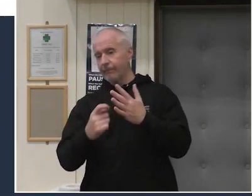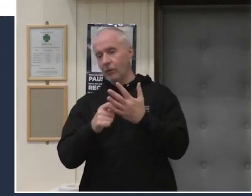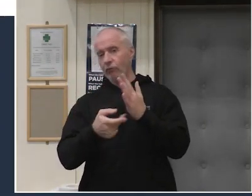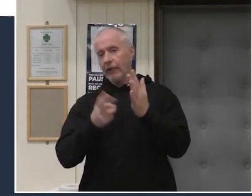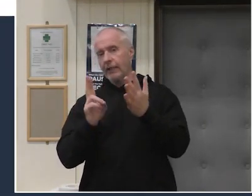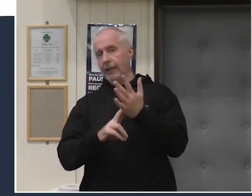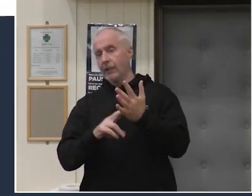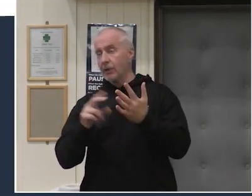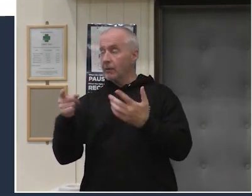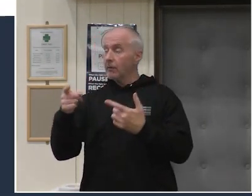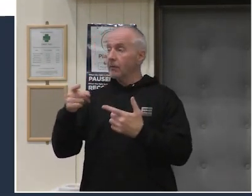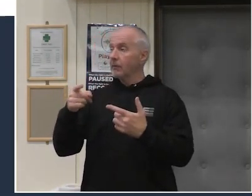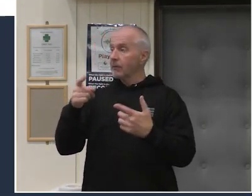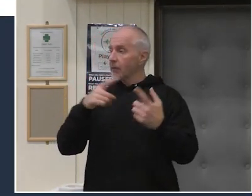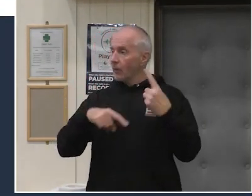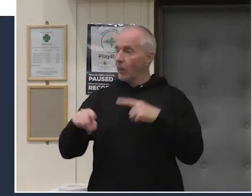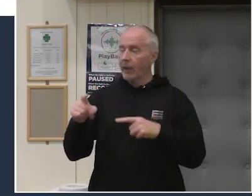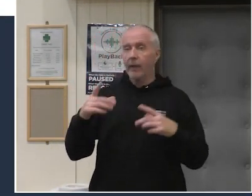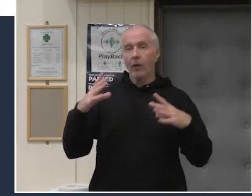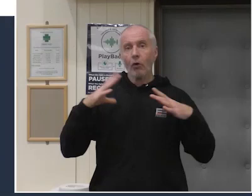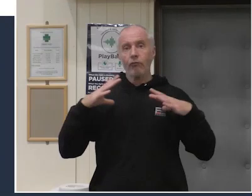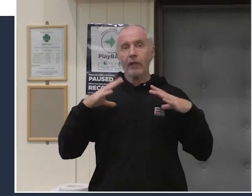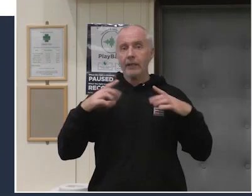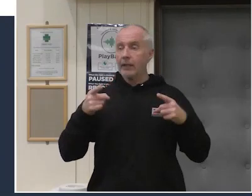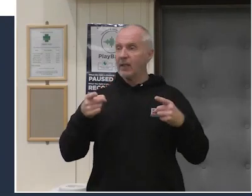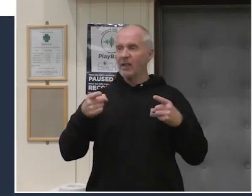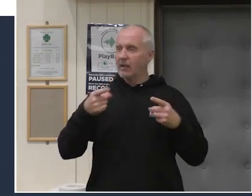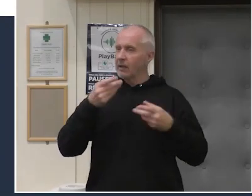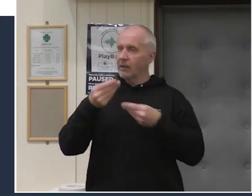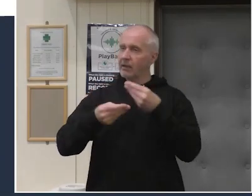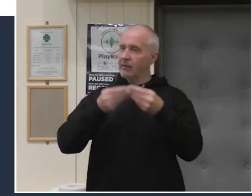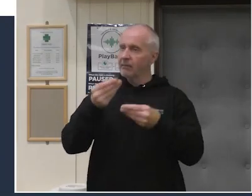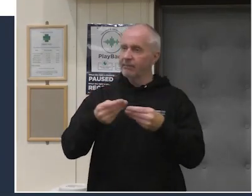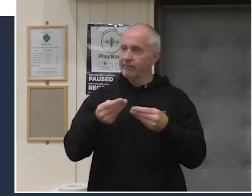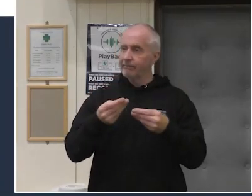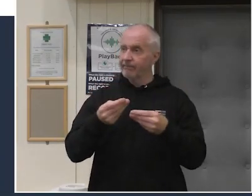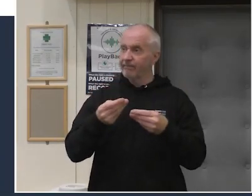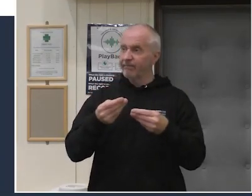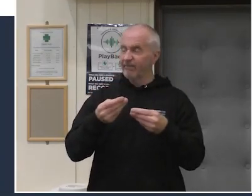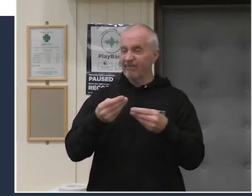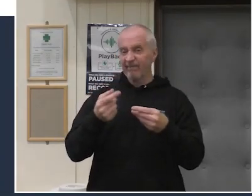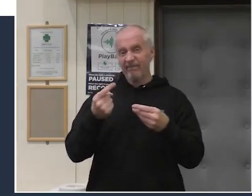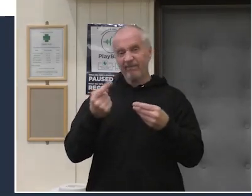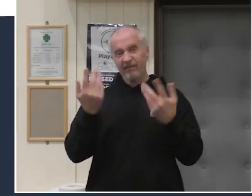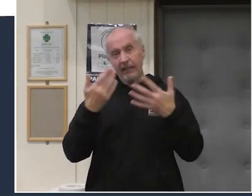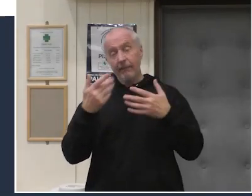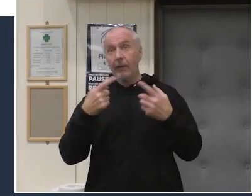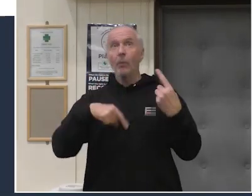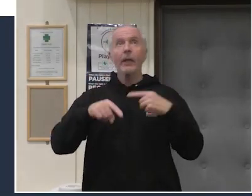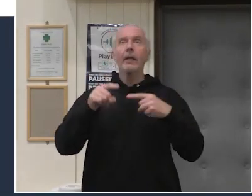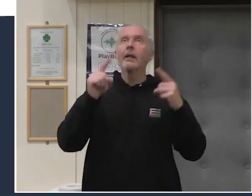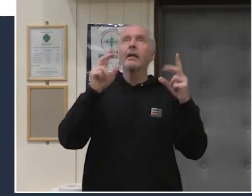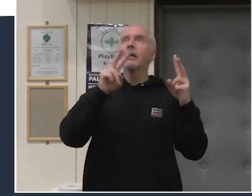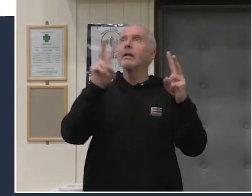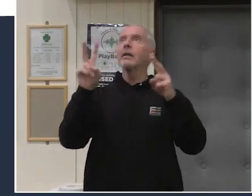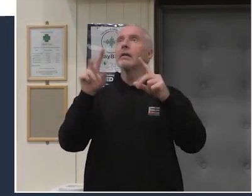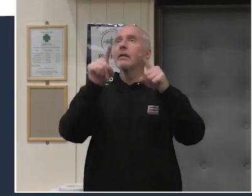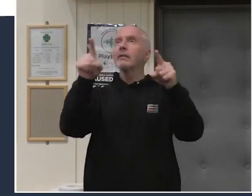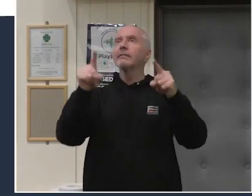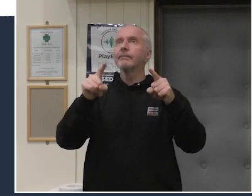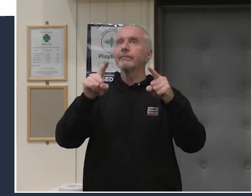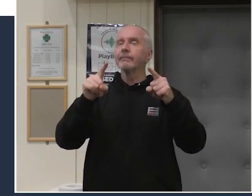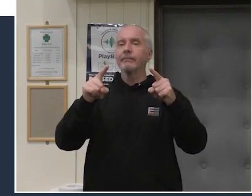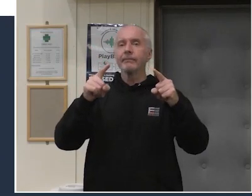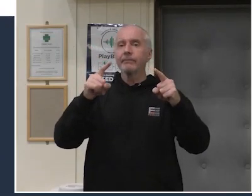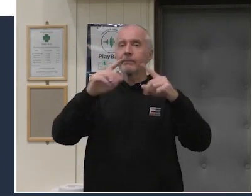radiation that we have already discussed tonight in how we look out at a galaxy. These are all photons. Radio waves